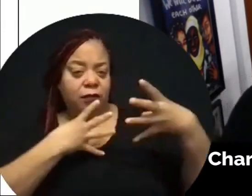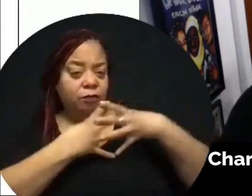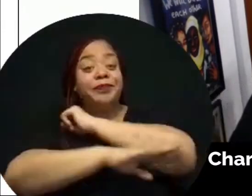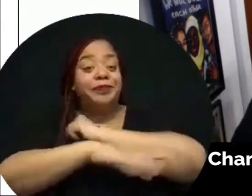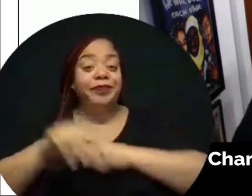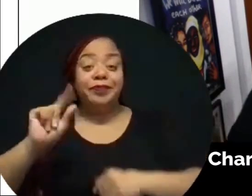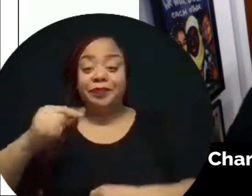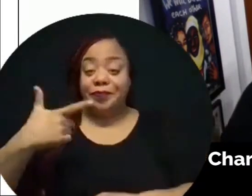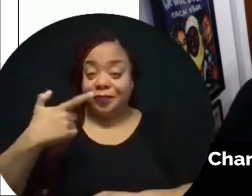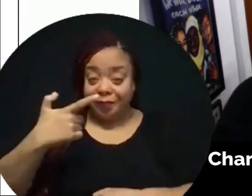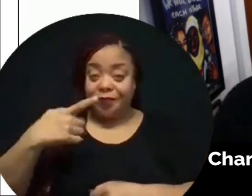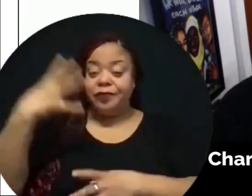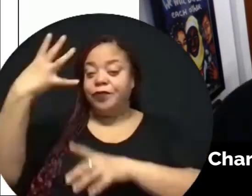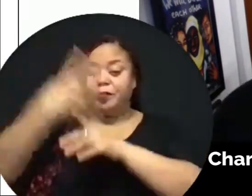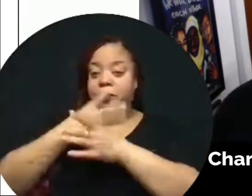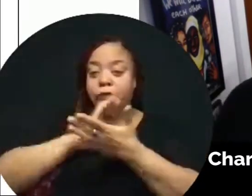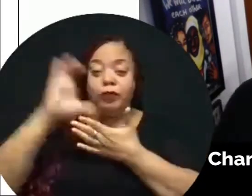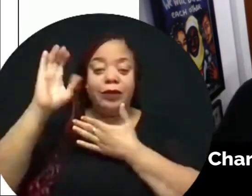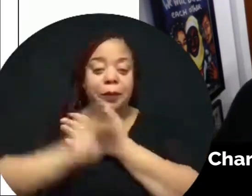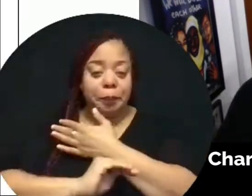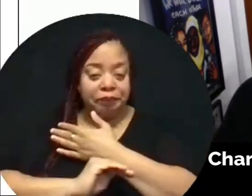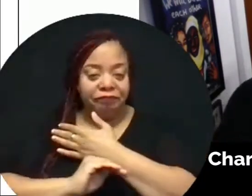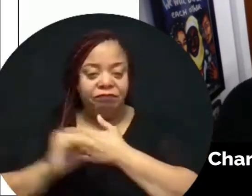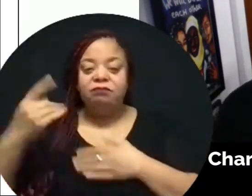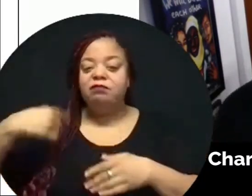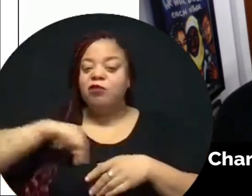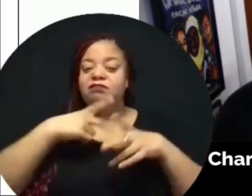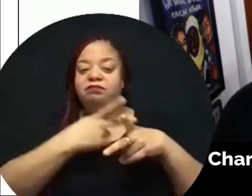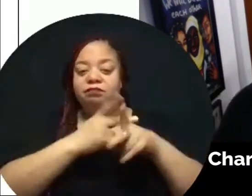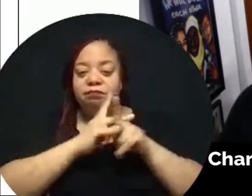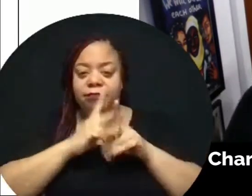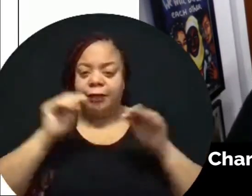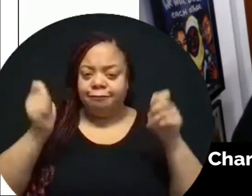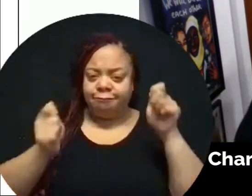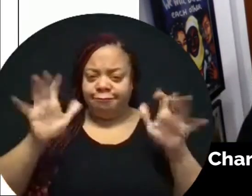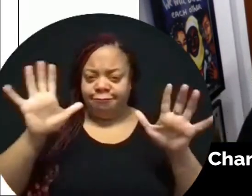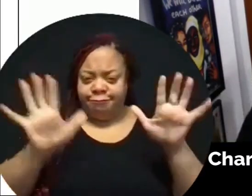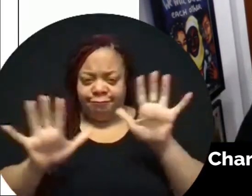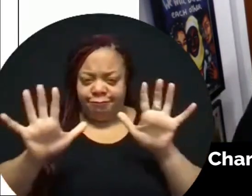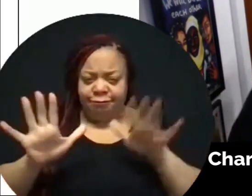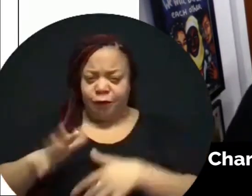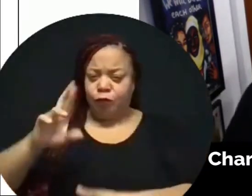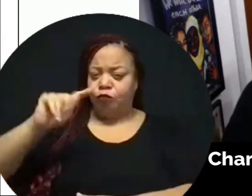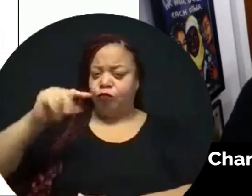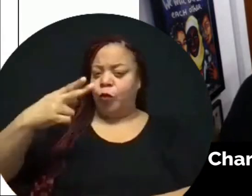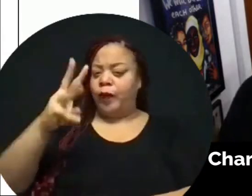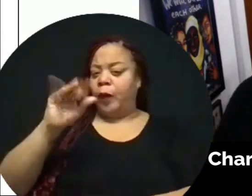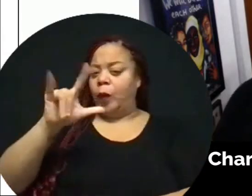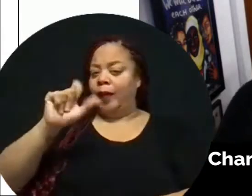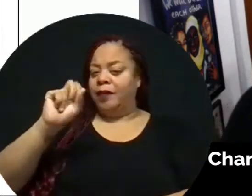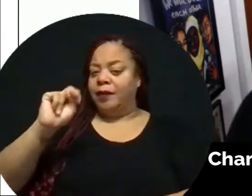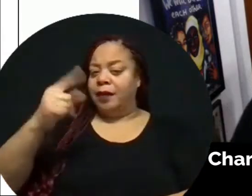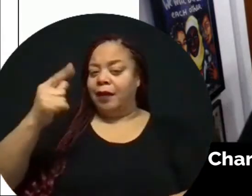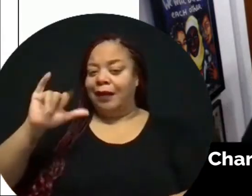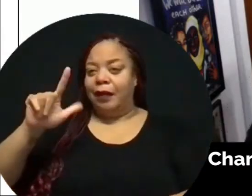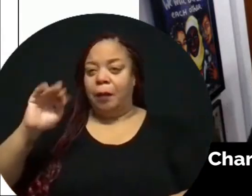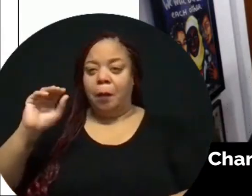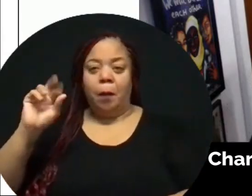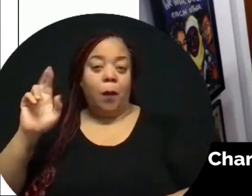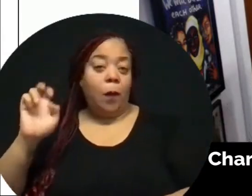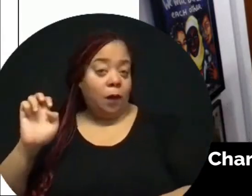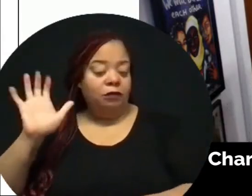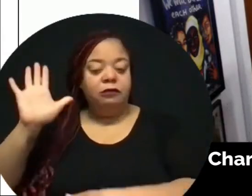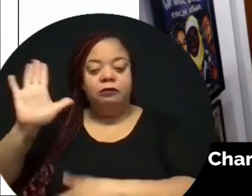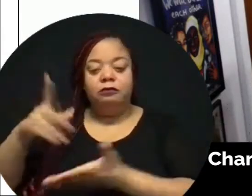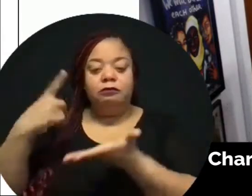fit. And absence, it has to be green, and in order to be green, it has to be red. And in order for it to be red, it has to